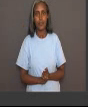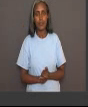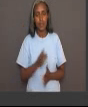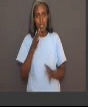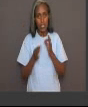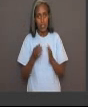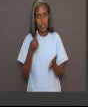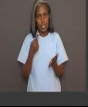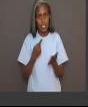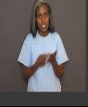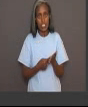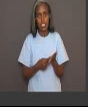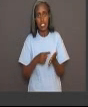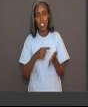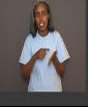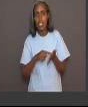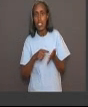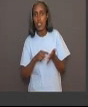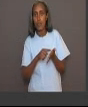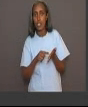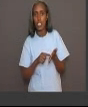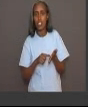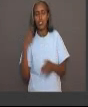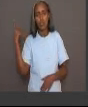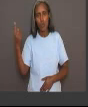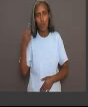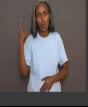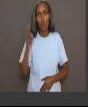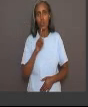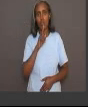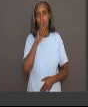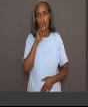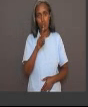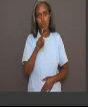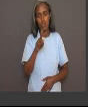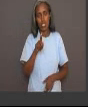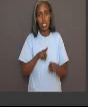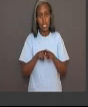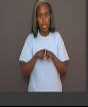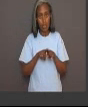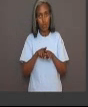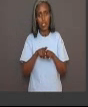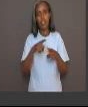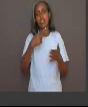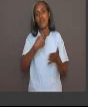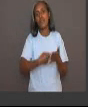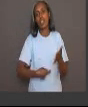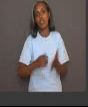If this implication is always true, the argument is valid.